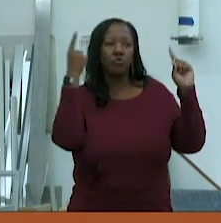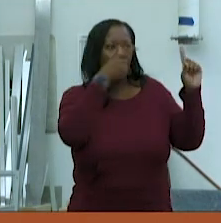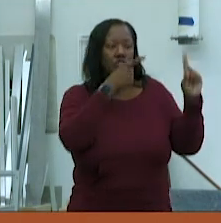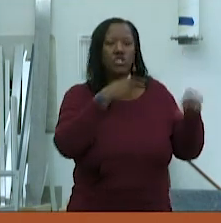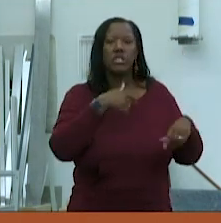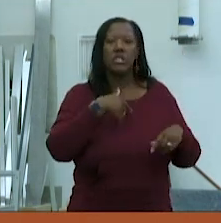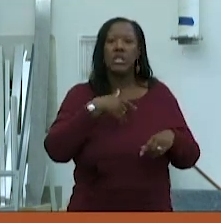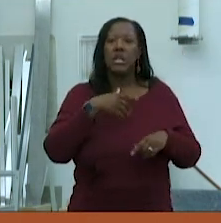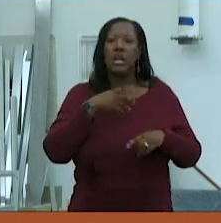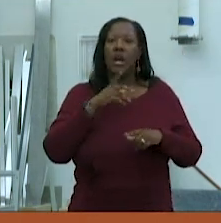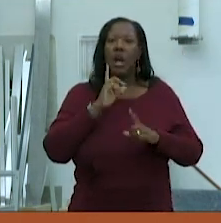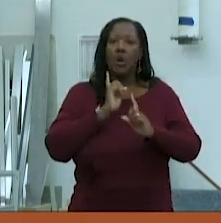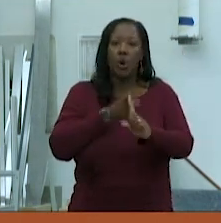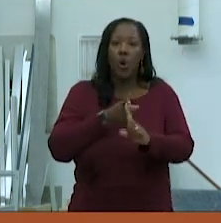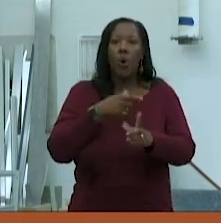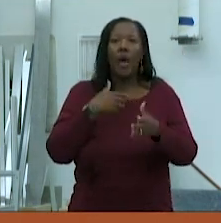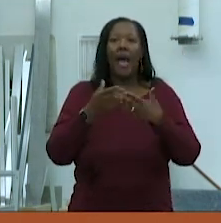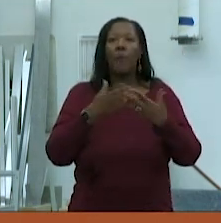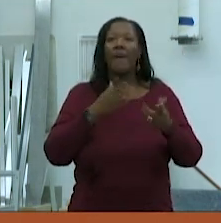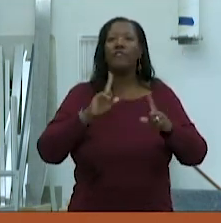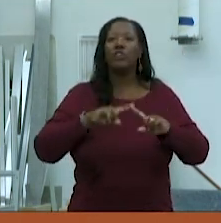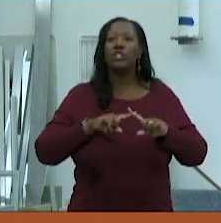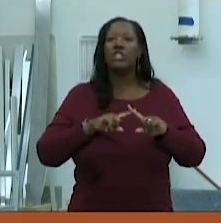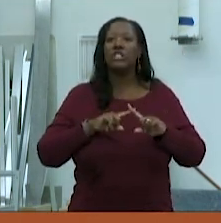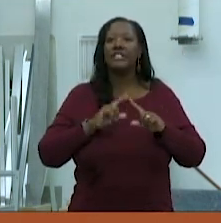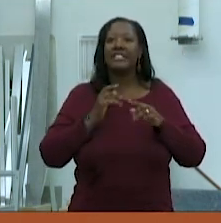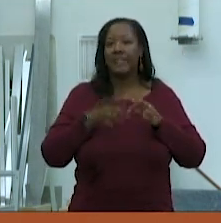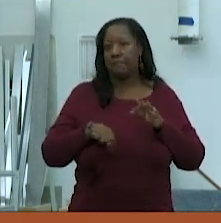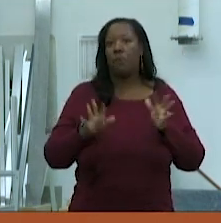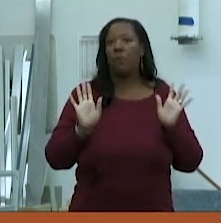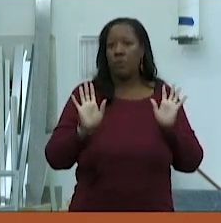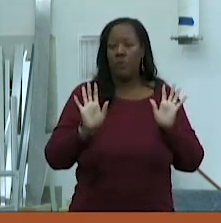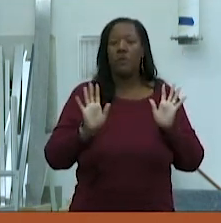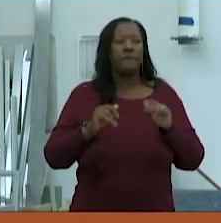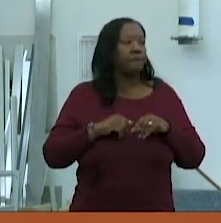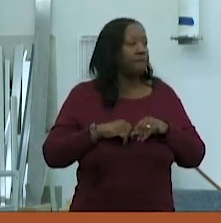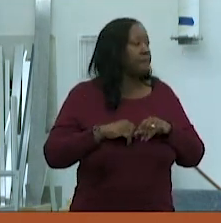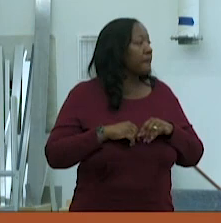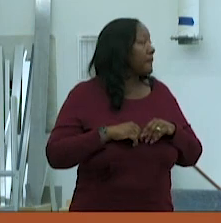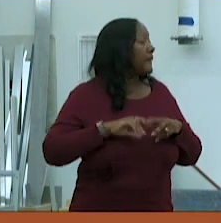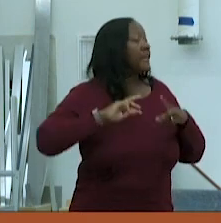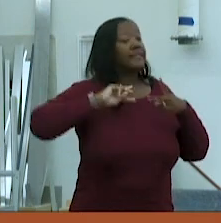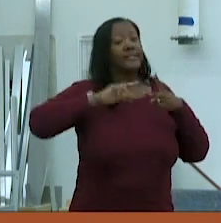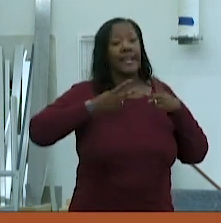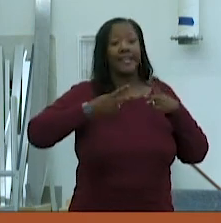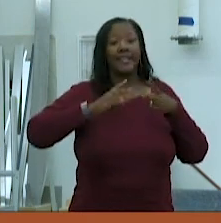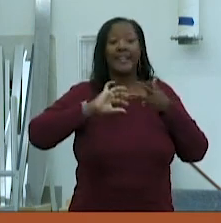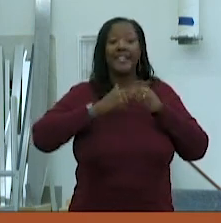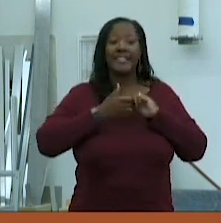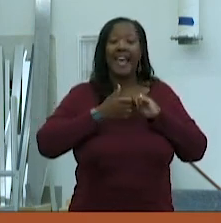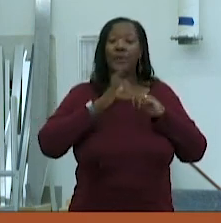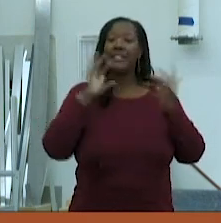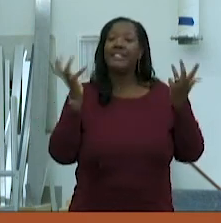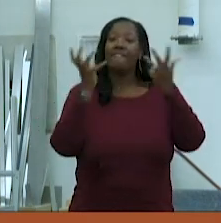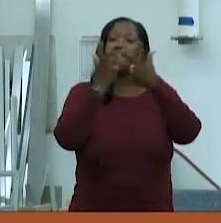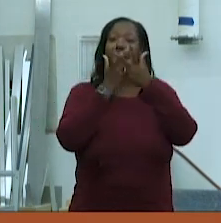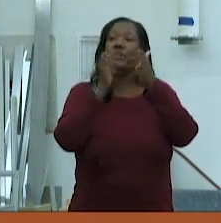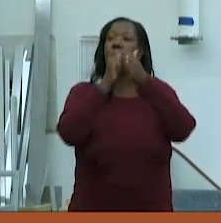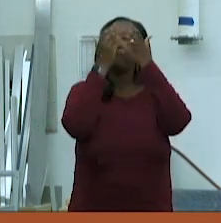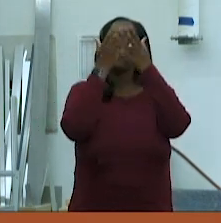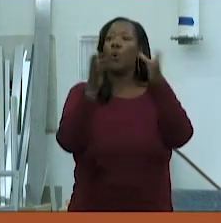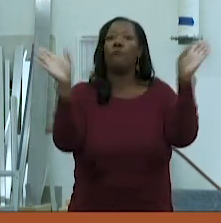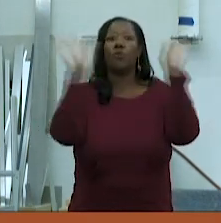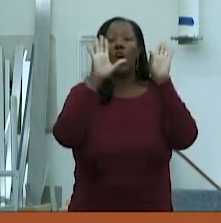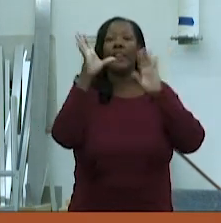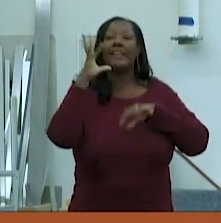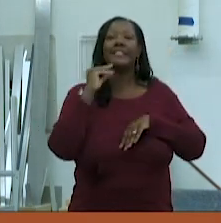any idea, however simple it is, to drive that interactive forward. So the second thing we look at is how does it fit in with the overall experience? Where does